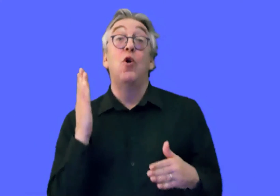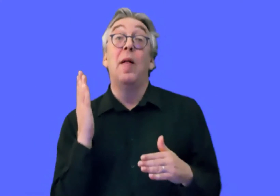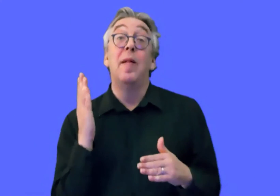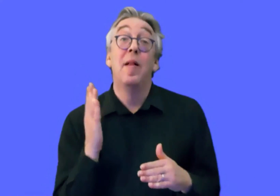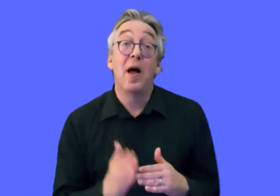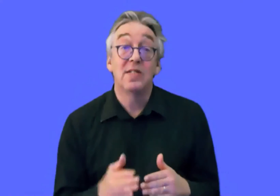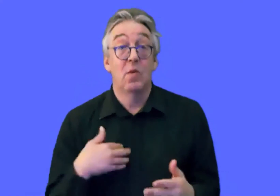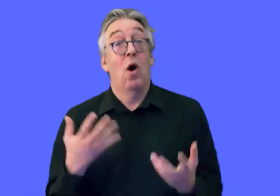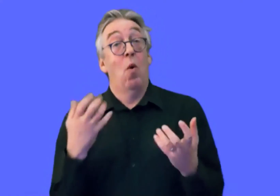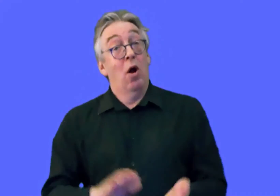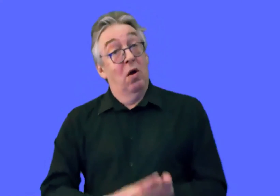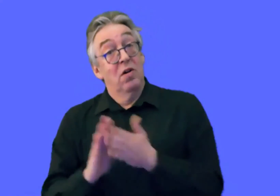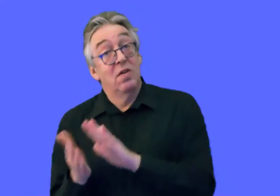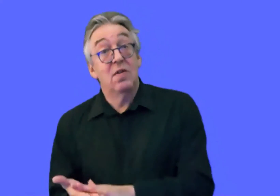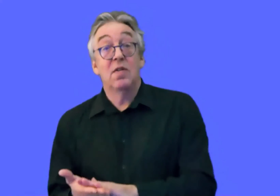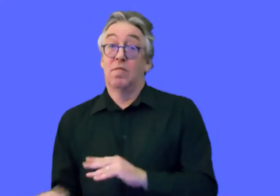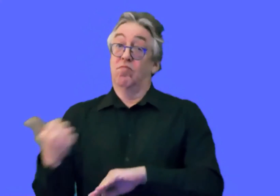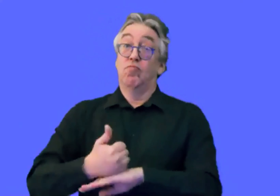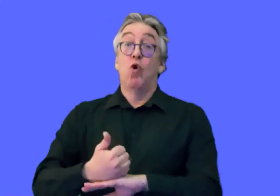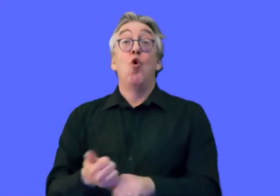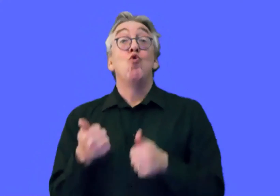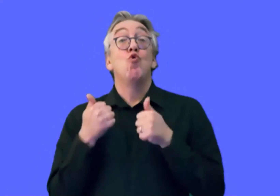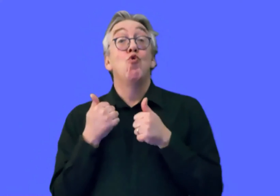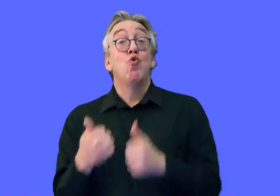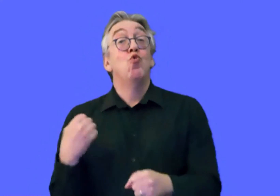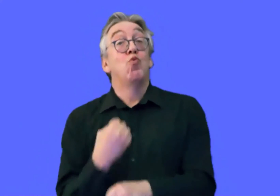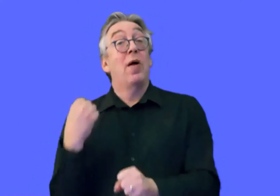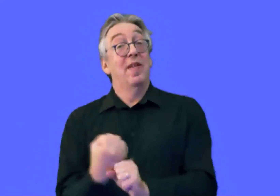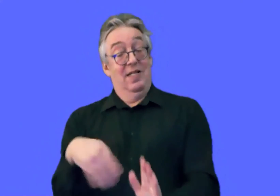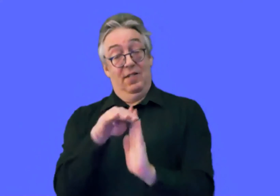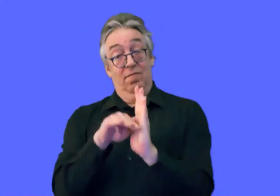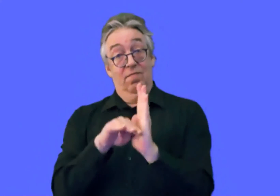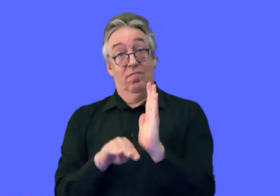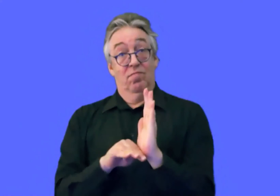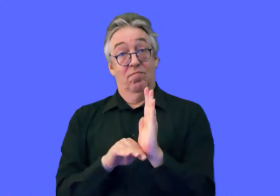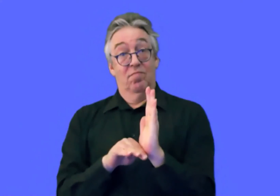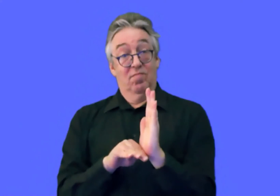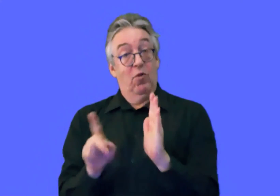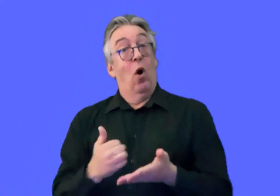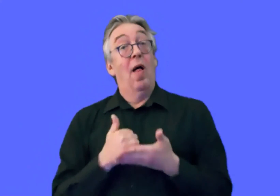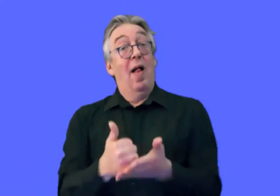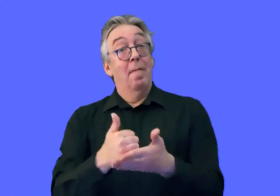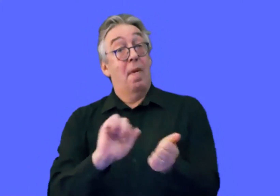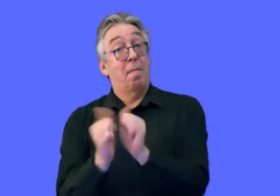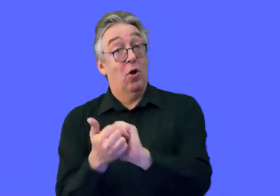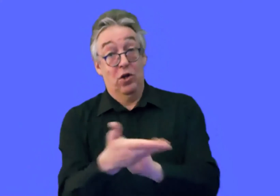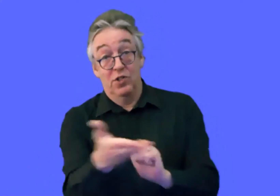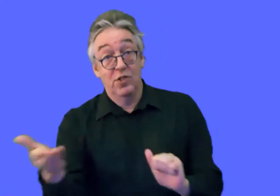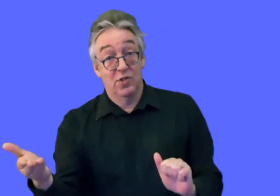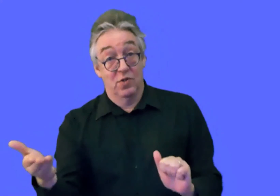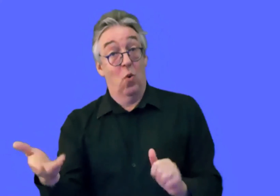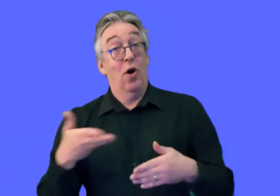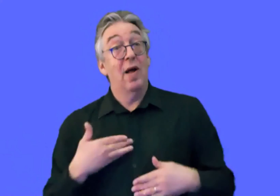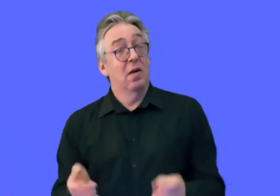good practices to support member stakeholders in their initiatives to provide quality PW